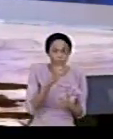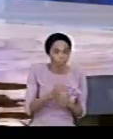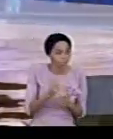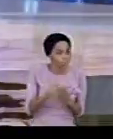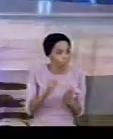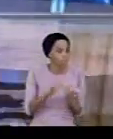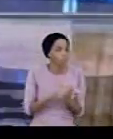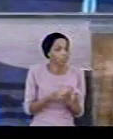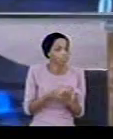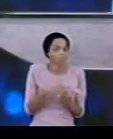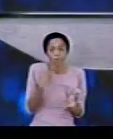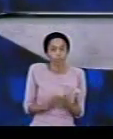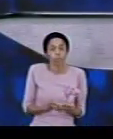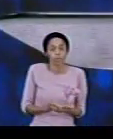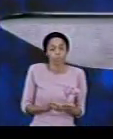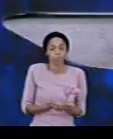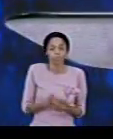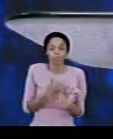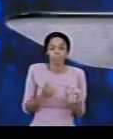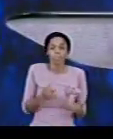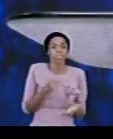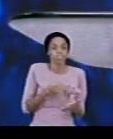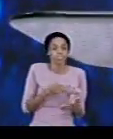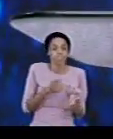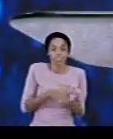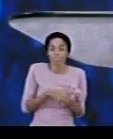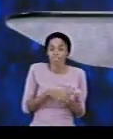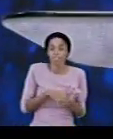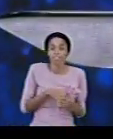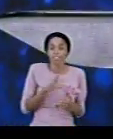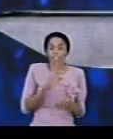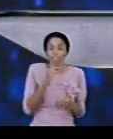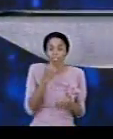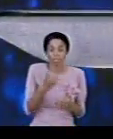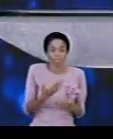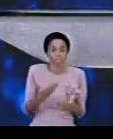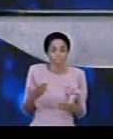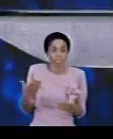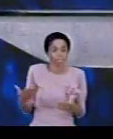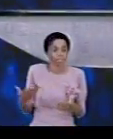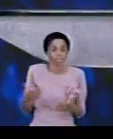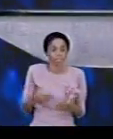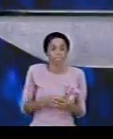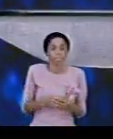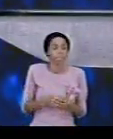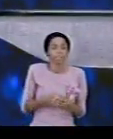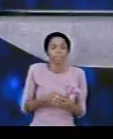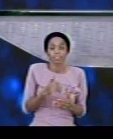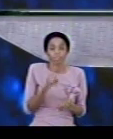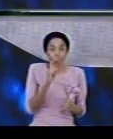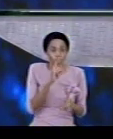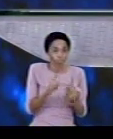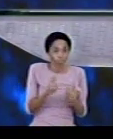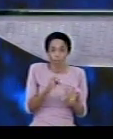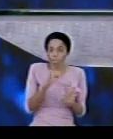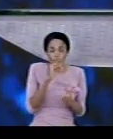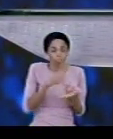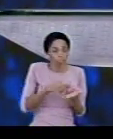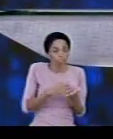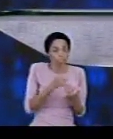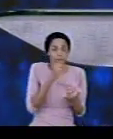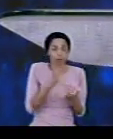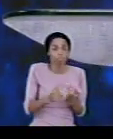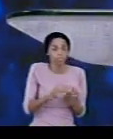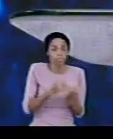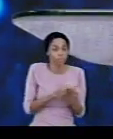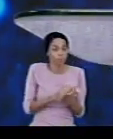well. And those Sadducees were not reading their Old Testament very well. And it is those who